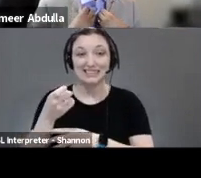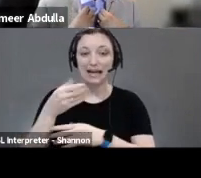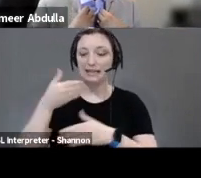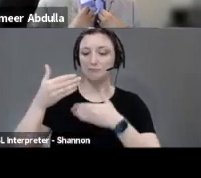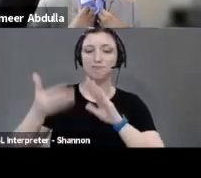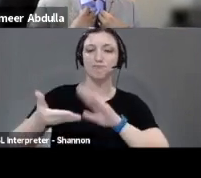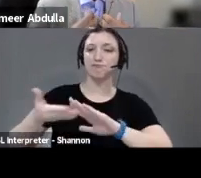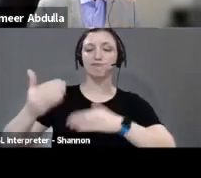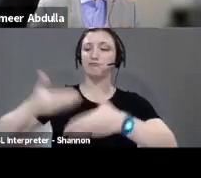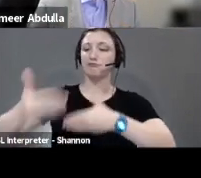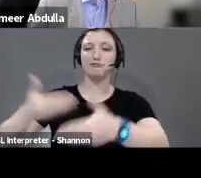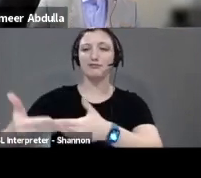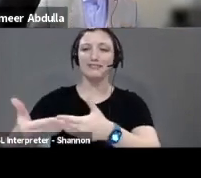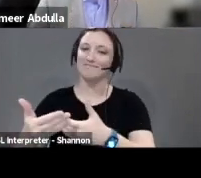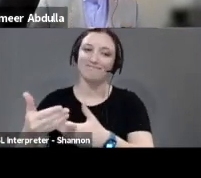view.